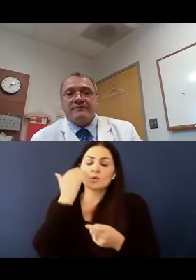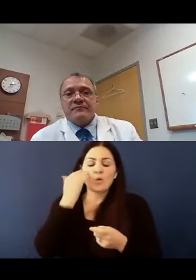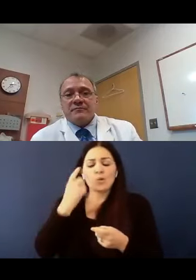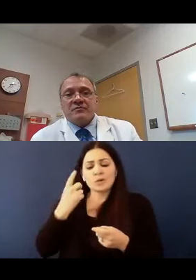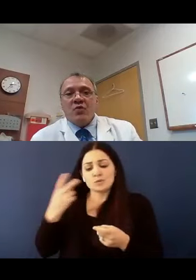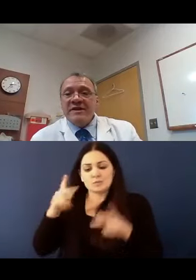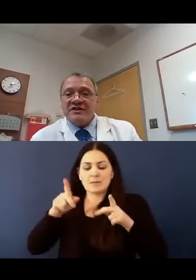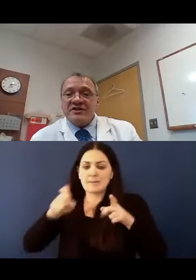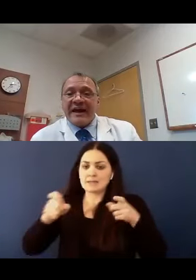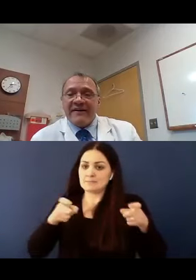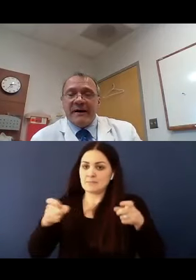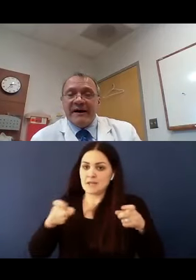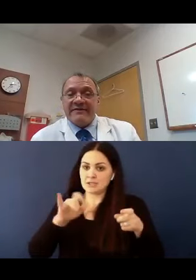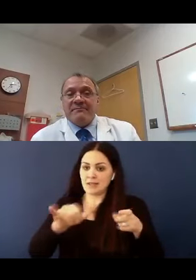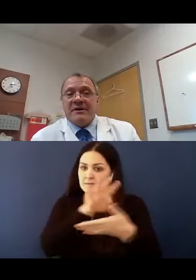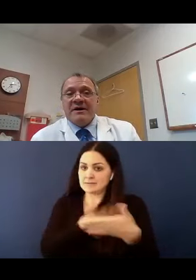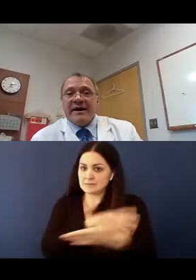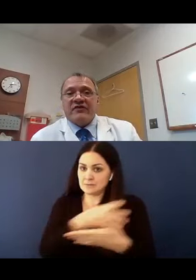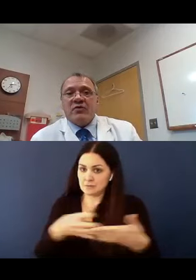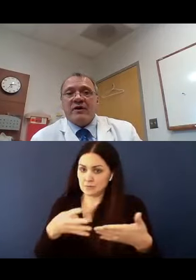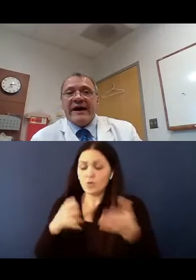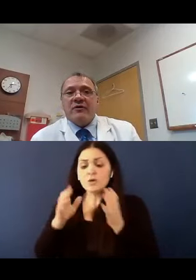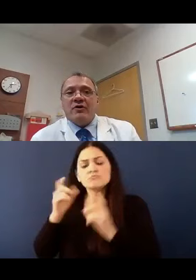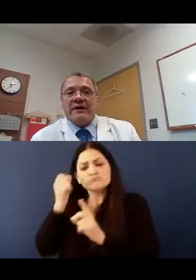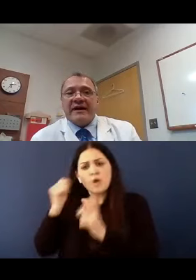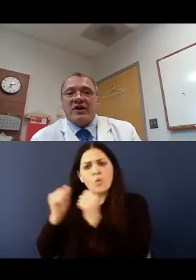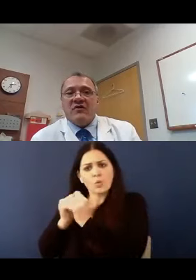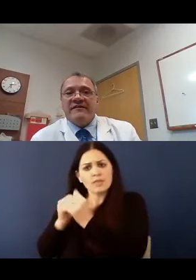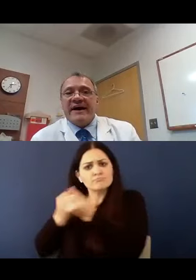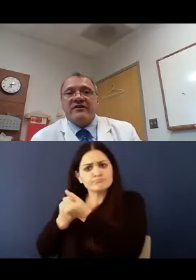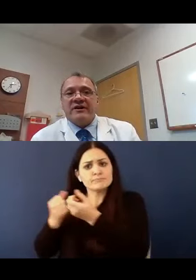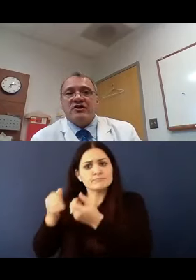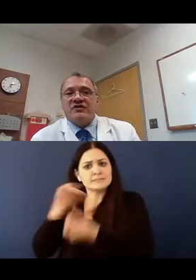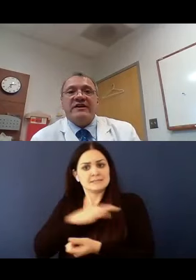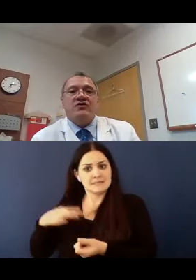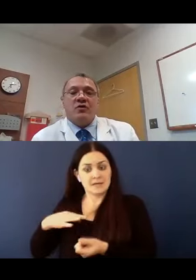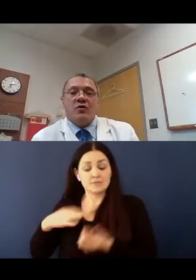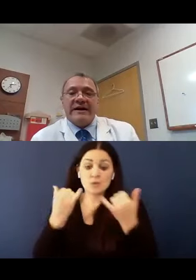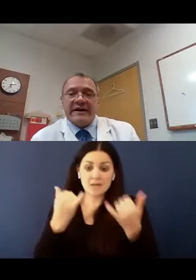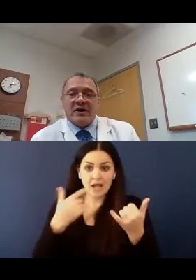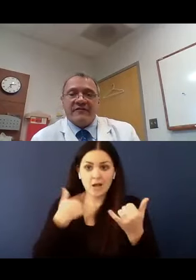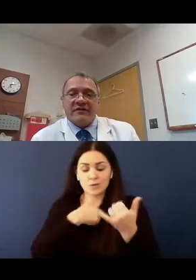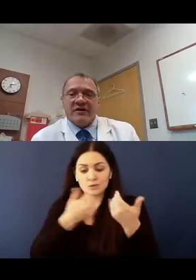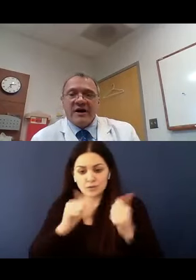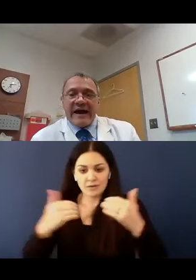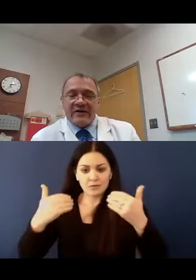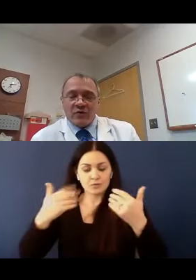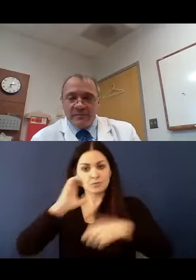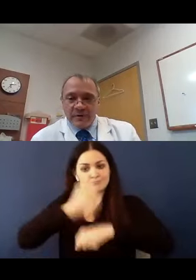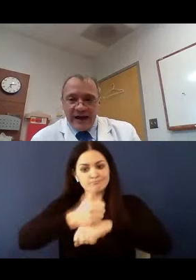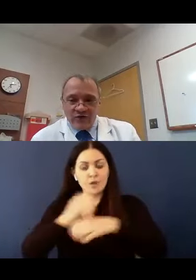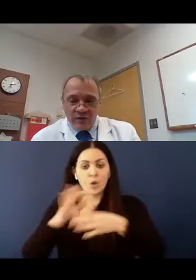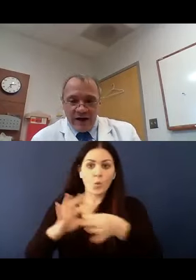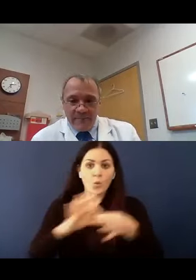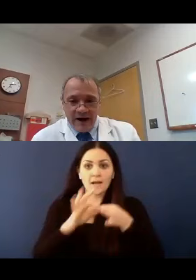and with a staff behind them. And so we are now looking at a COVID vaccination central coordinating office. As